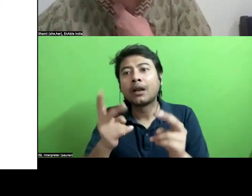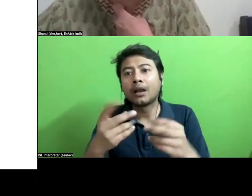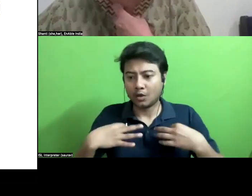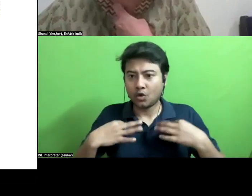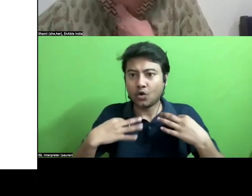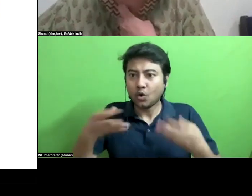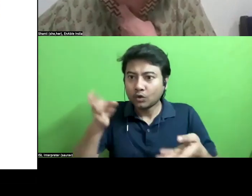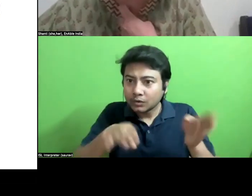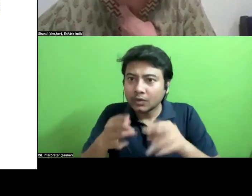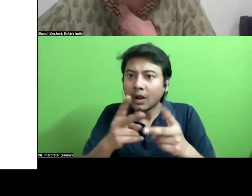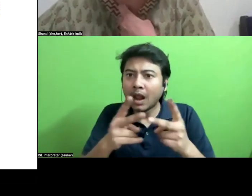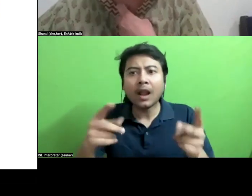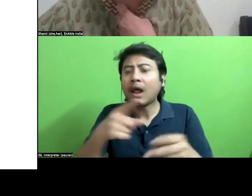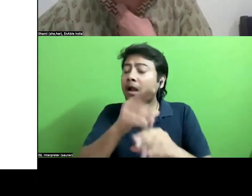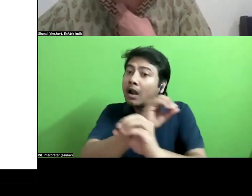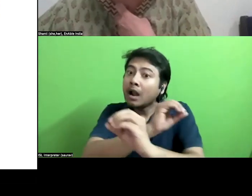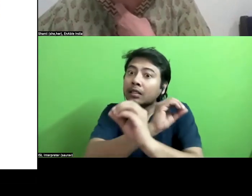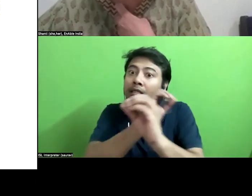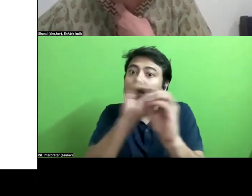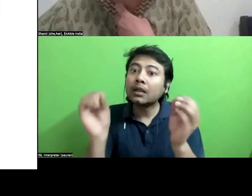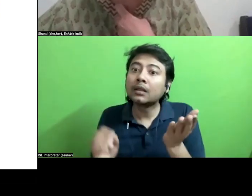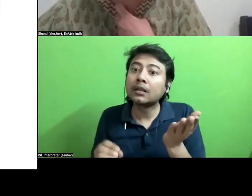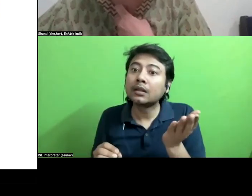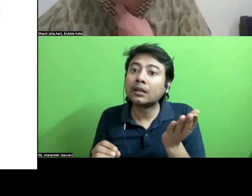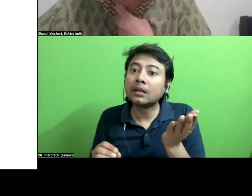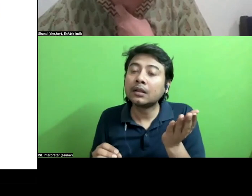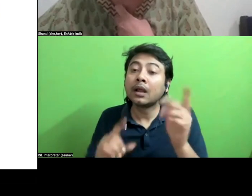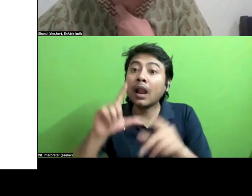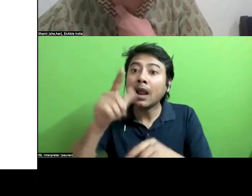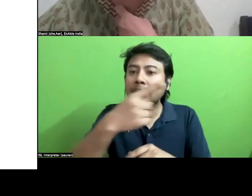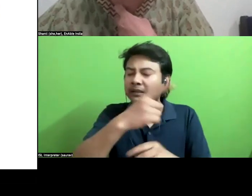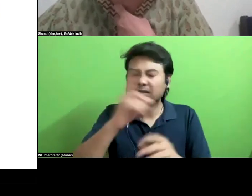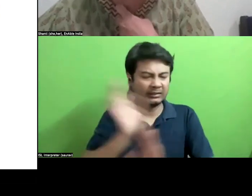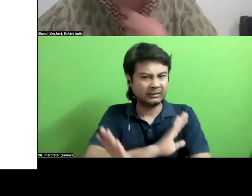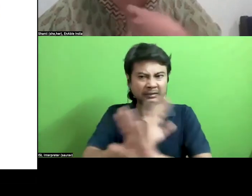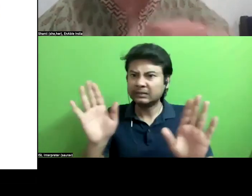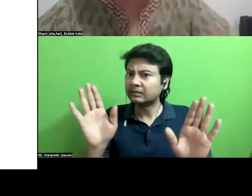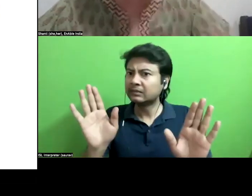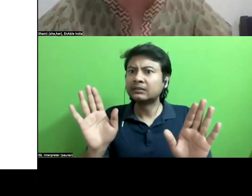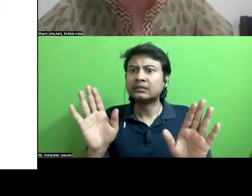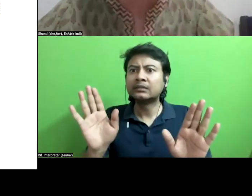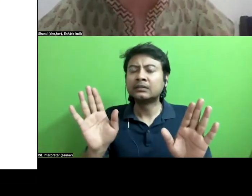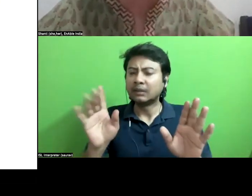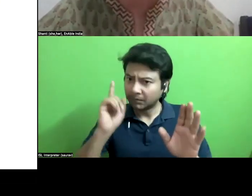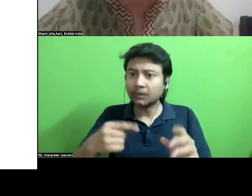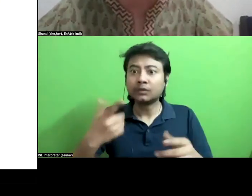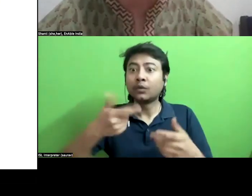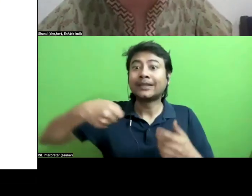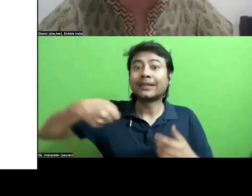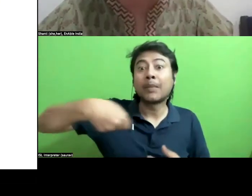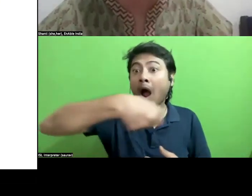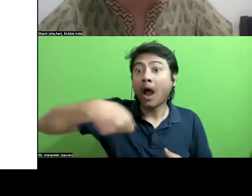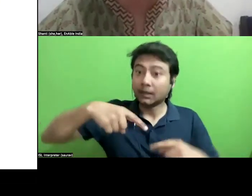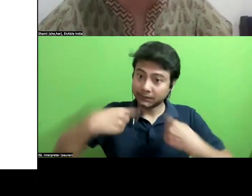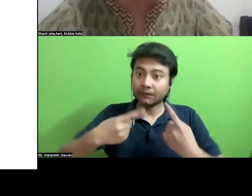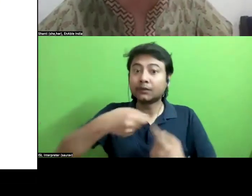things. So she decided to learn how to iron clothes and then showed it to her parents. And after that, I'll tell you what the parents told